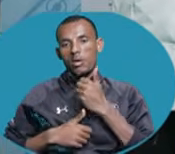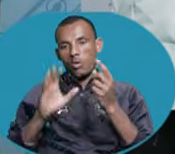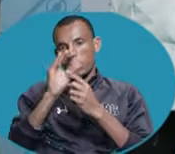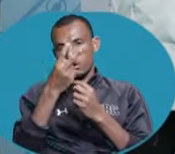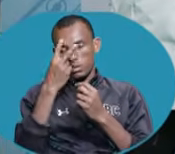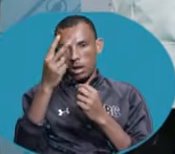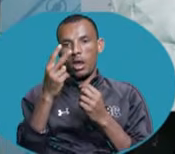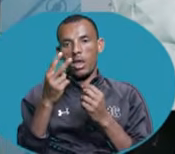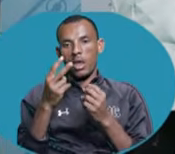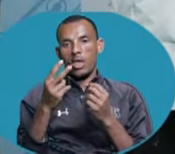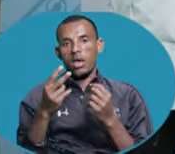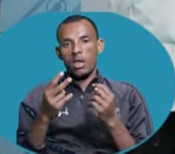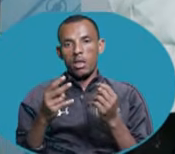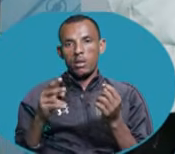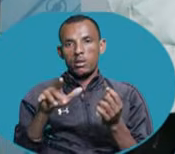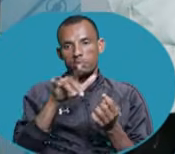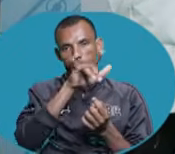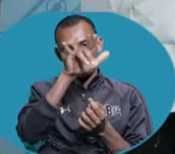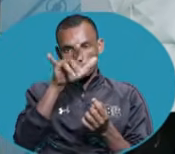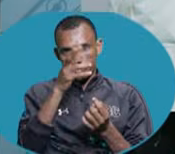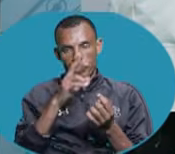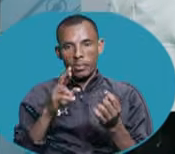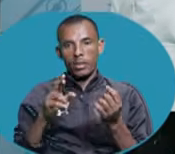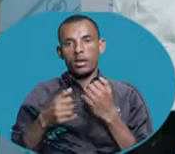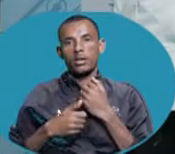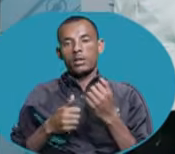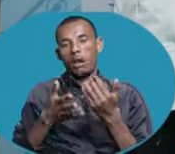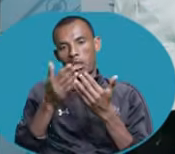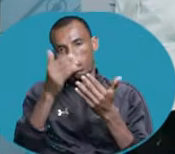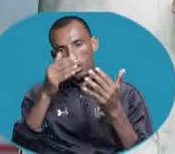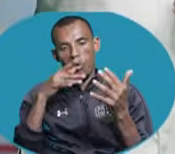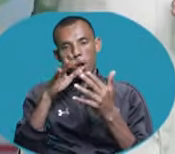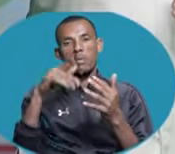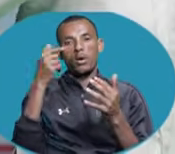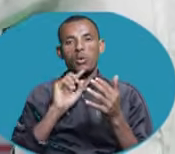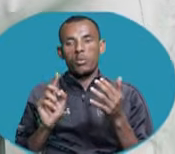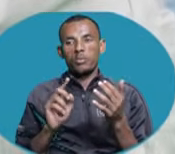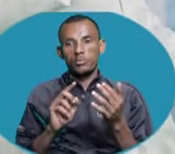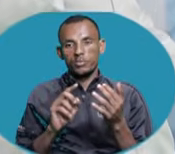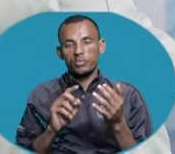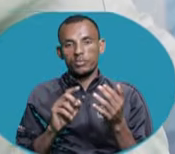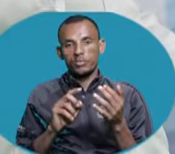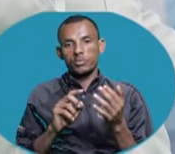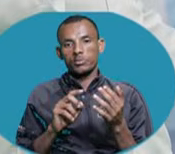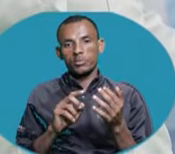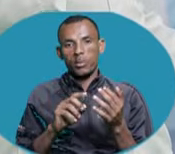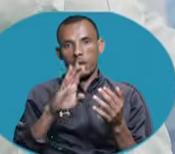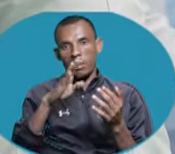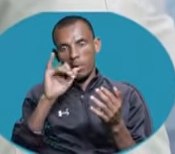it consists Blitzkrieg and Cityskrieg. Lighting war, it indicates Blitzkrieg.